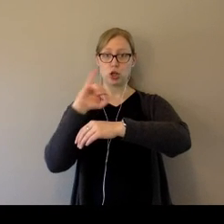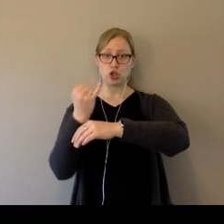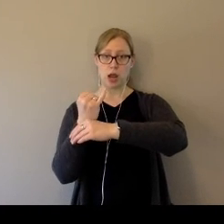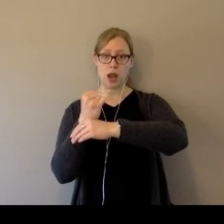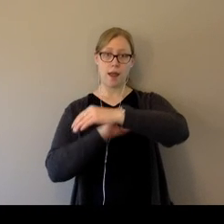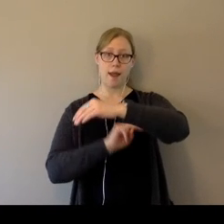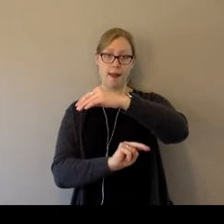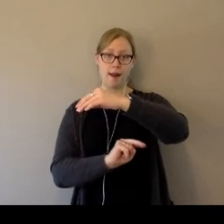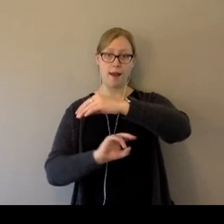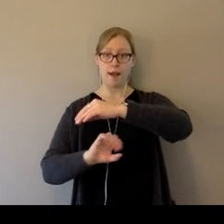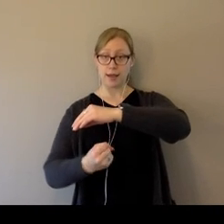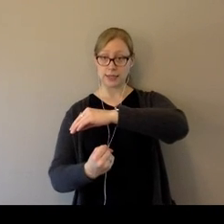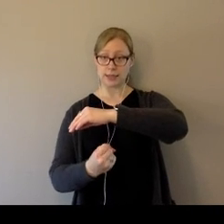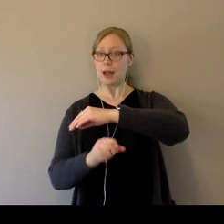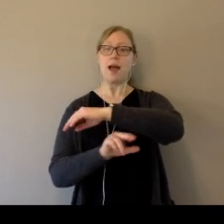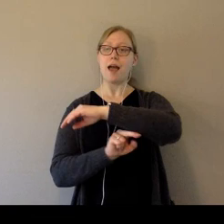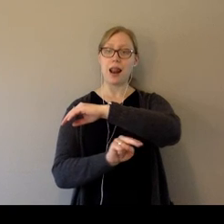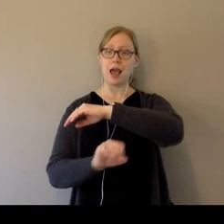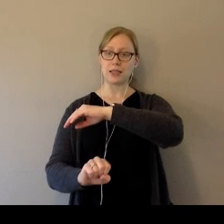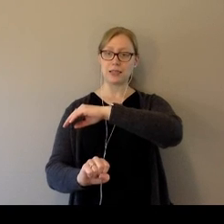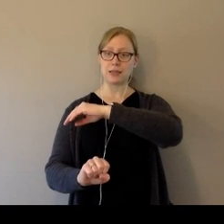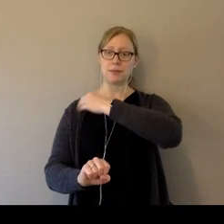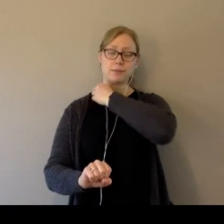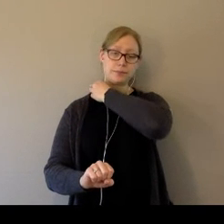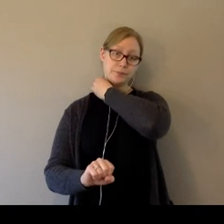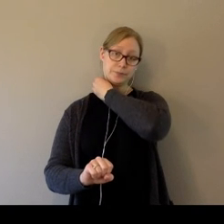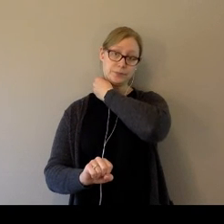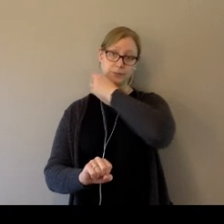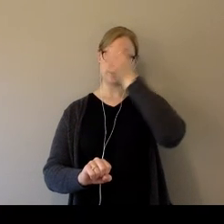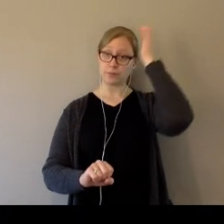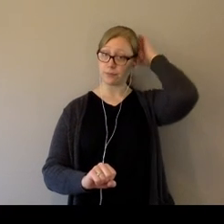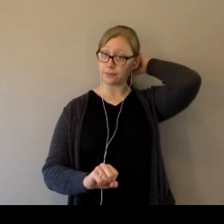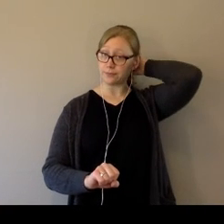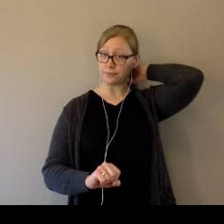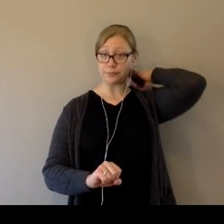one, NS. And so we have